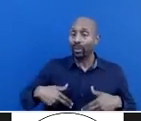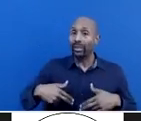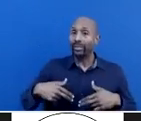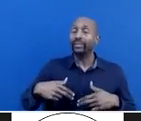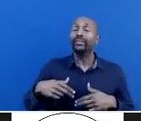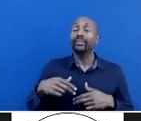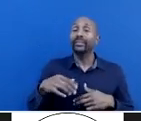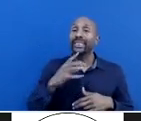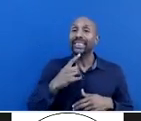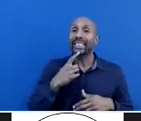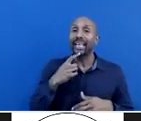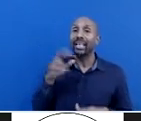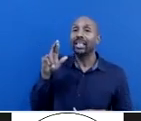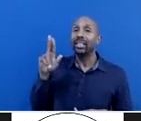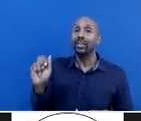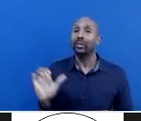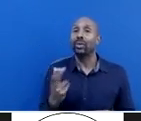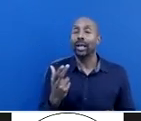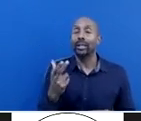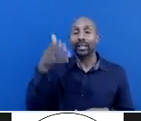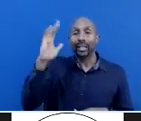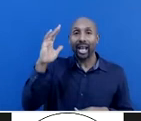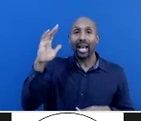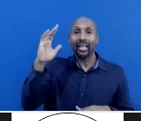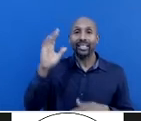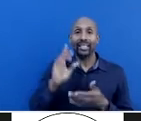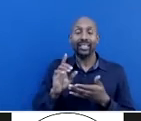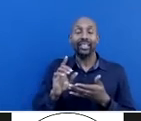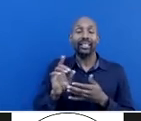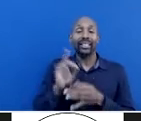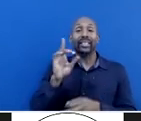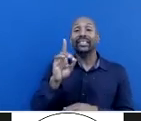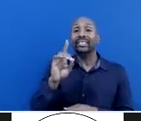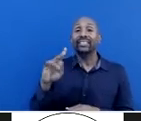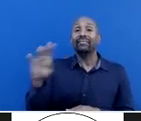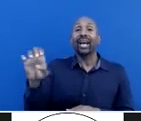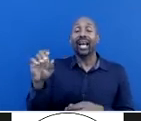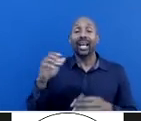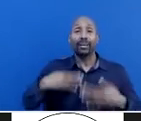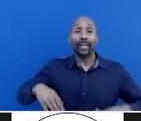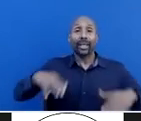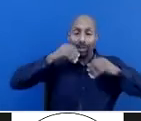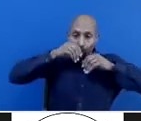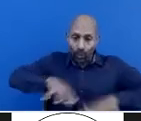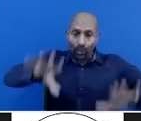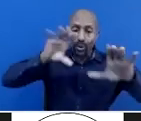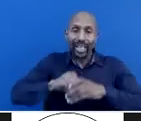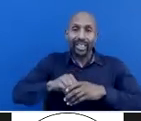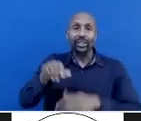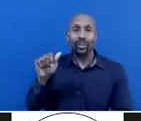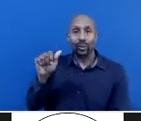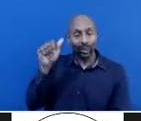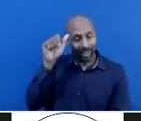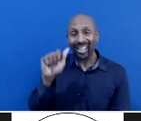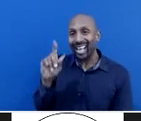the frame of Adam and therefore shared by humanity for all of the rest of time. We are all